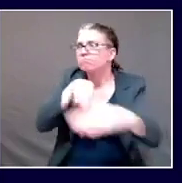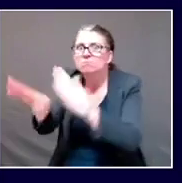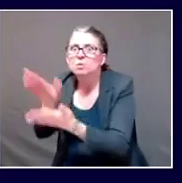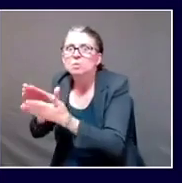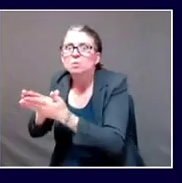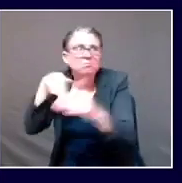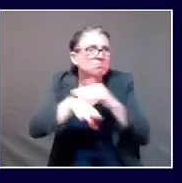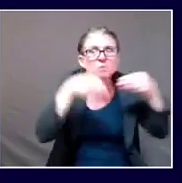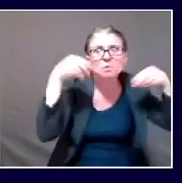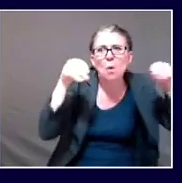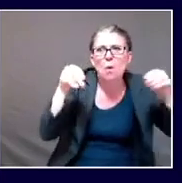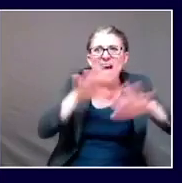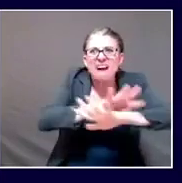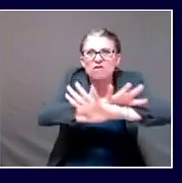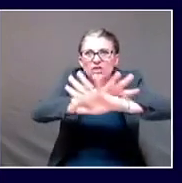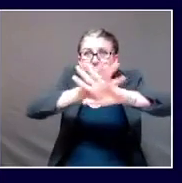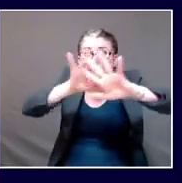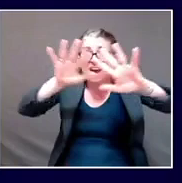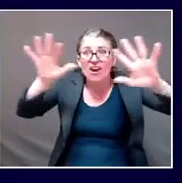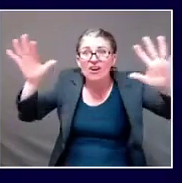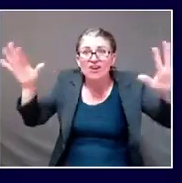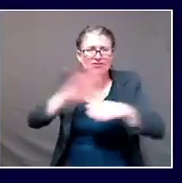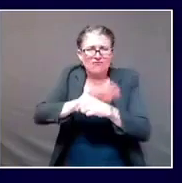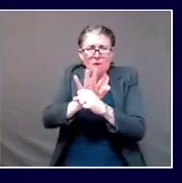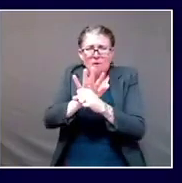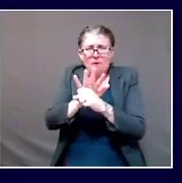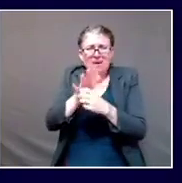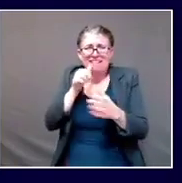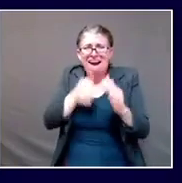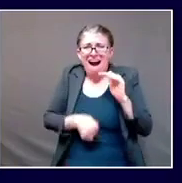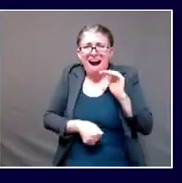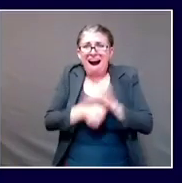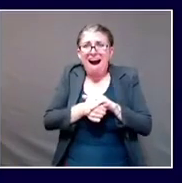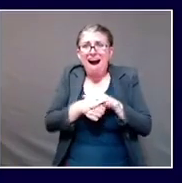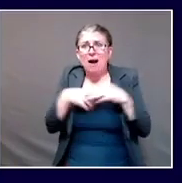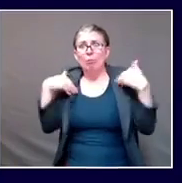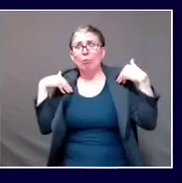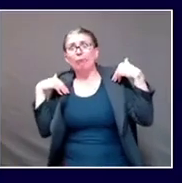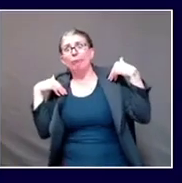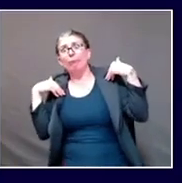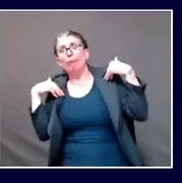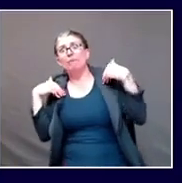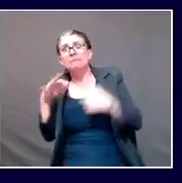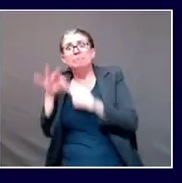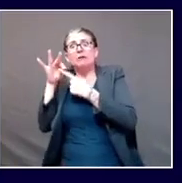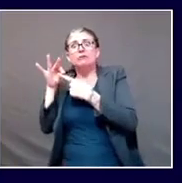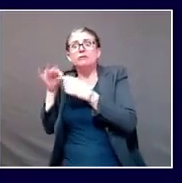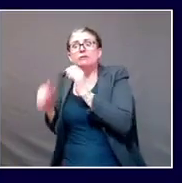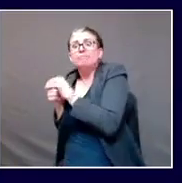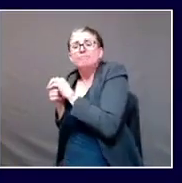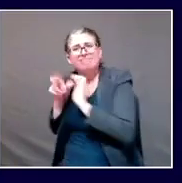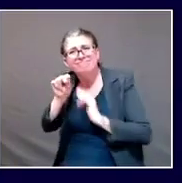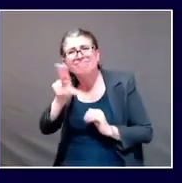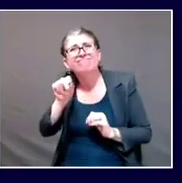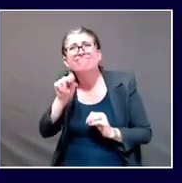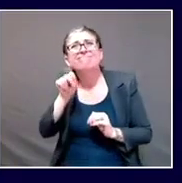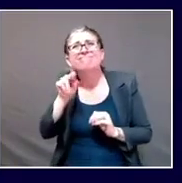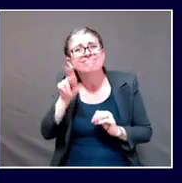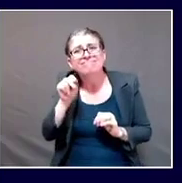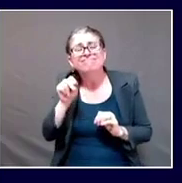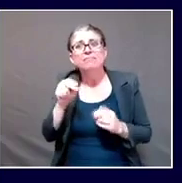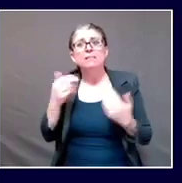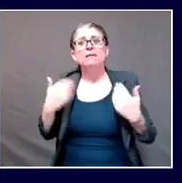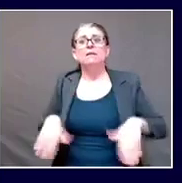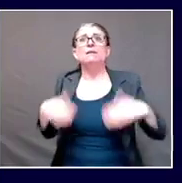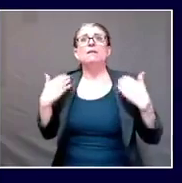sick and had to go to the hospital or you get sick, but there's no one there to take care of you because the intensive care unit is full. The